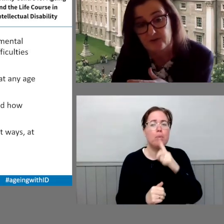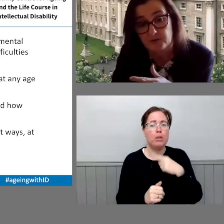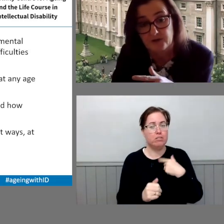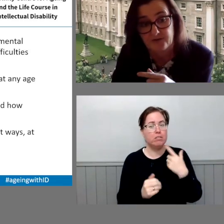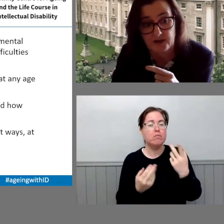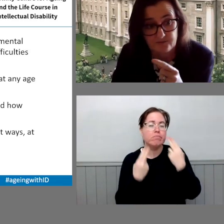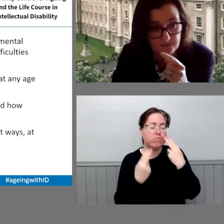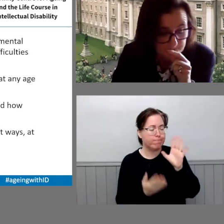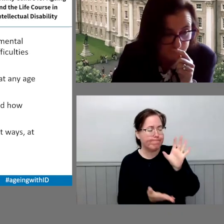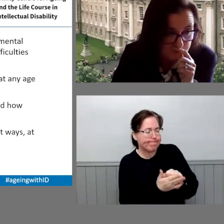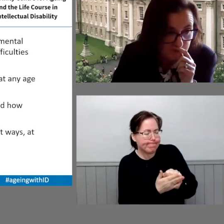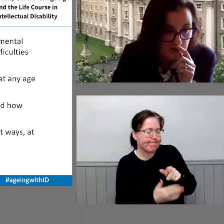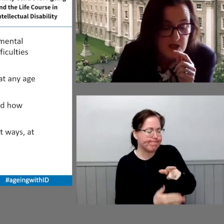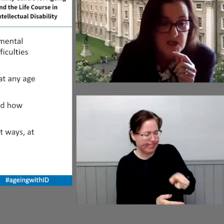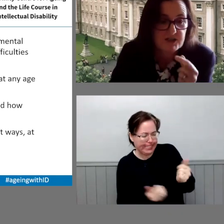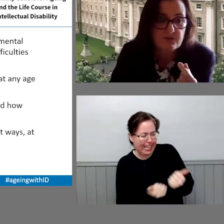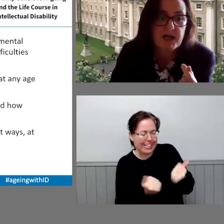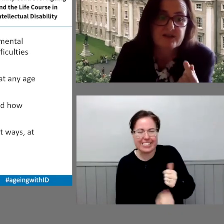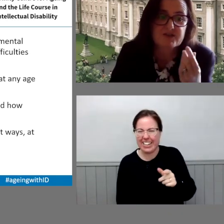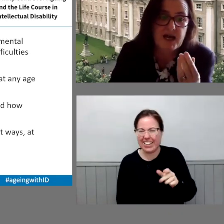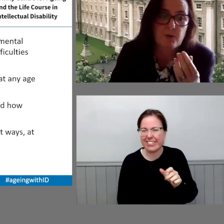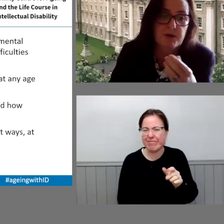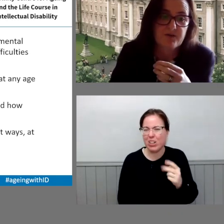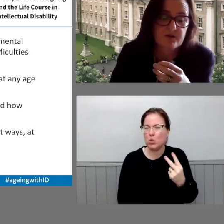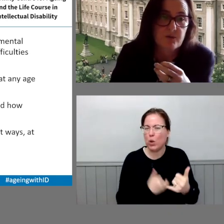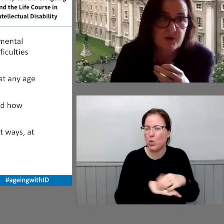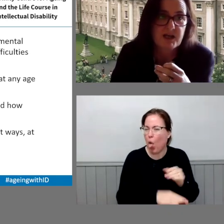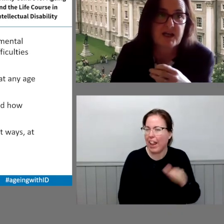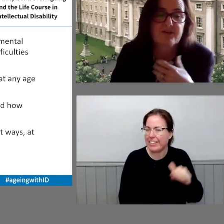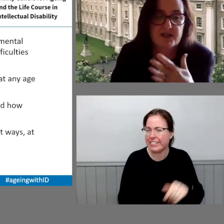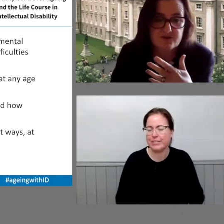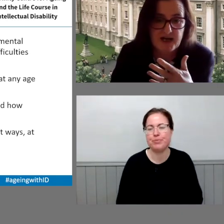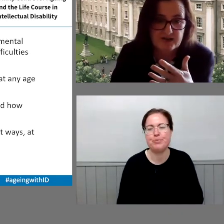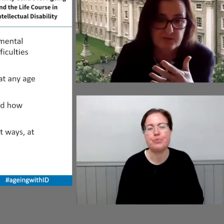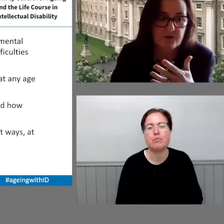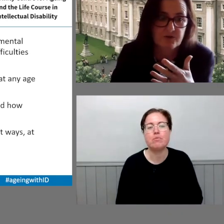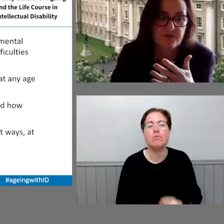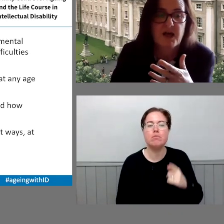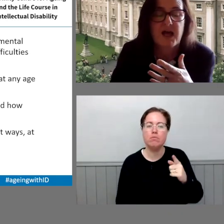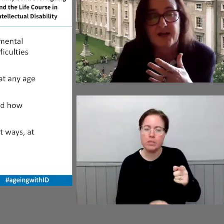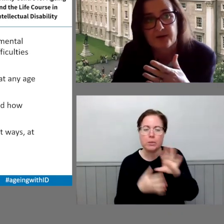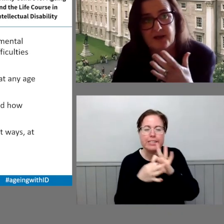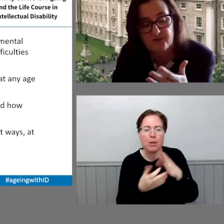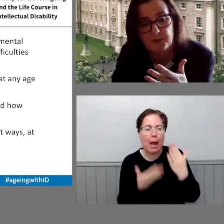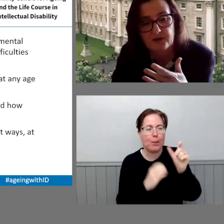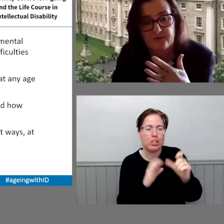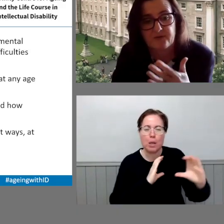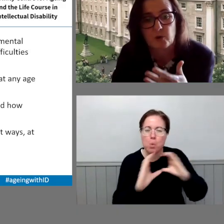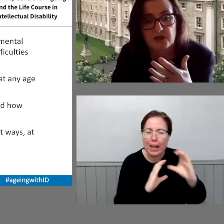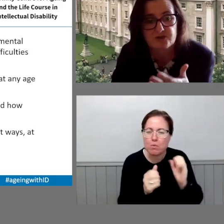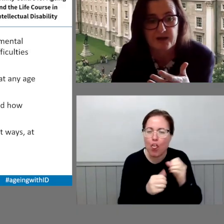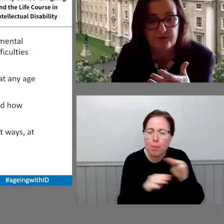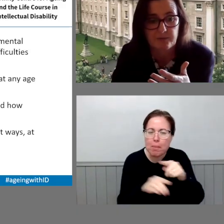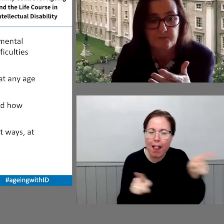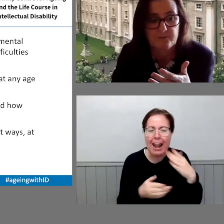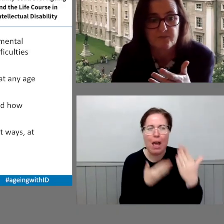in the first 2 years of life. It relates to how a person communicates and interacts with others and how they experience